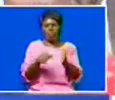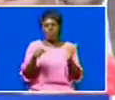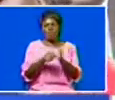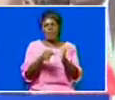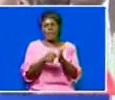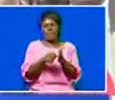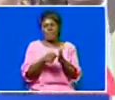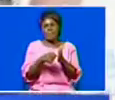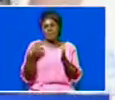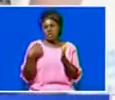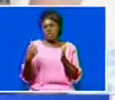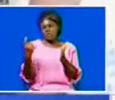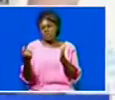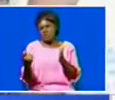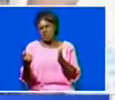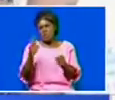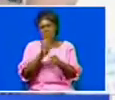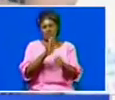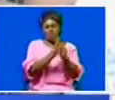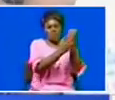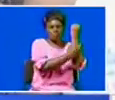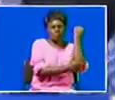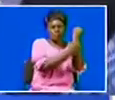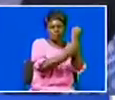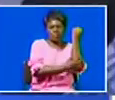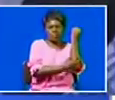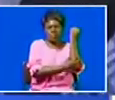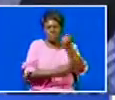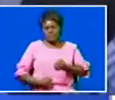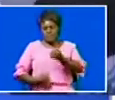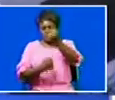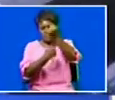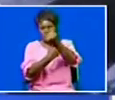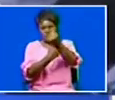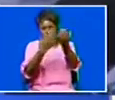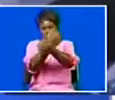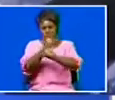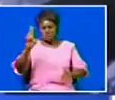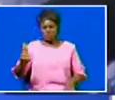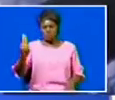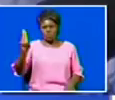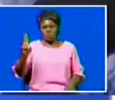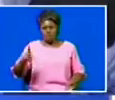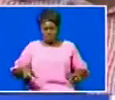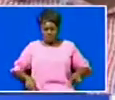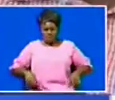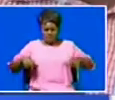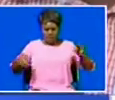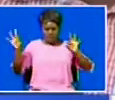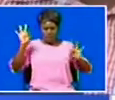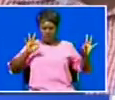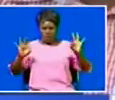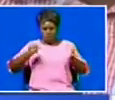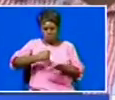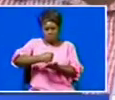few individuals at the expense of majority of Kenyans. They backed a call by President Uhuru Kenyatta for a lifestyle audit of all